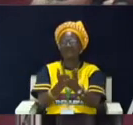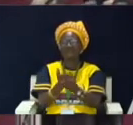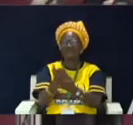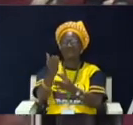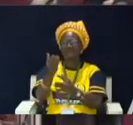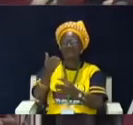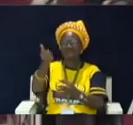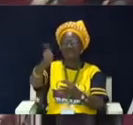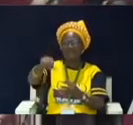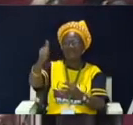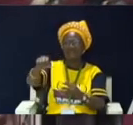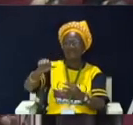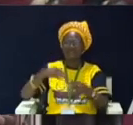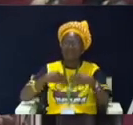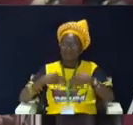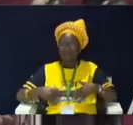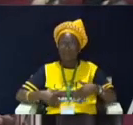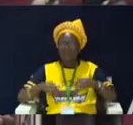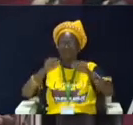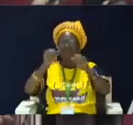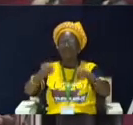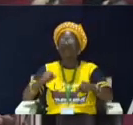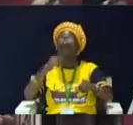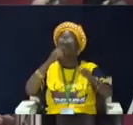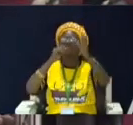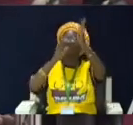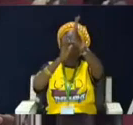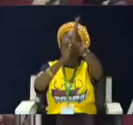Anybody can praise God after a miracle.